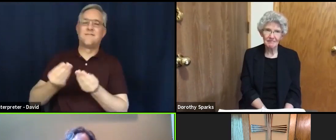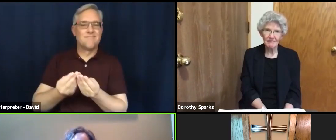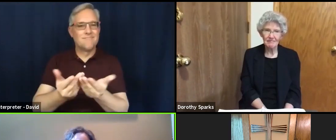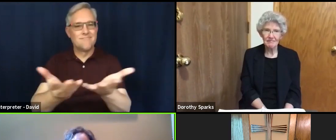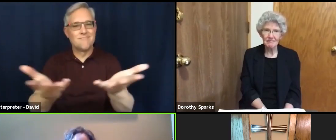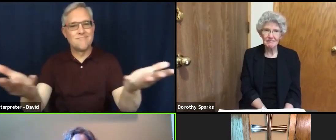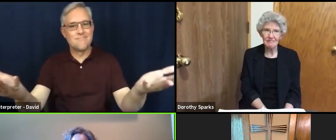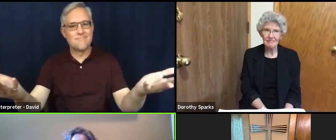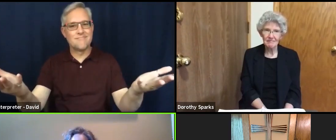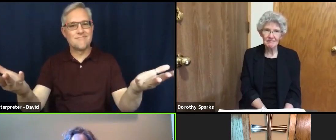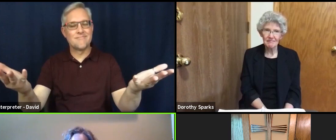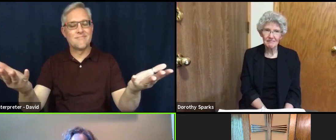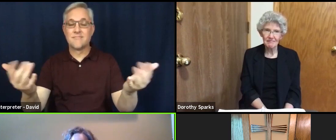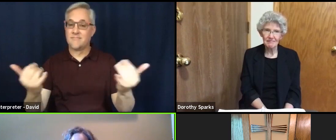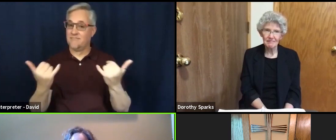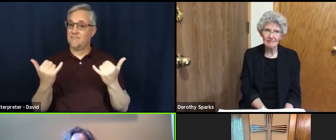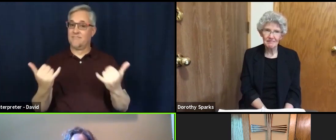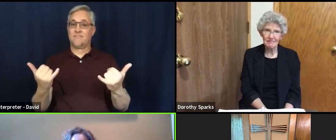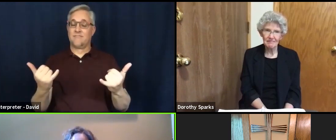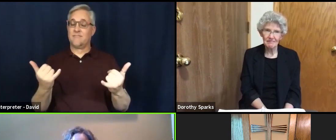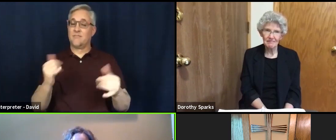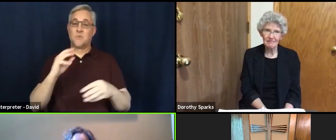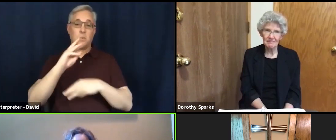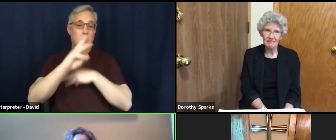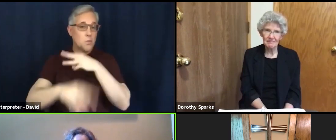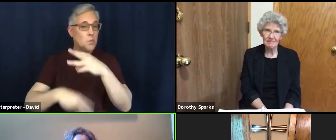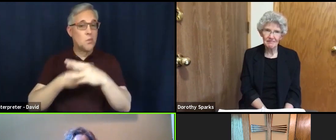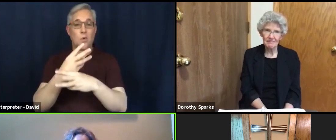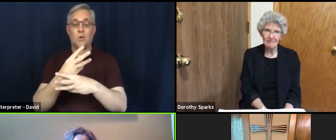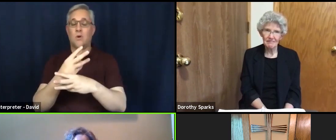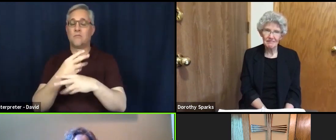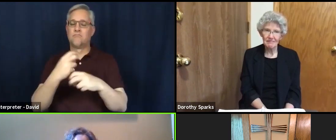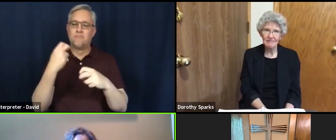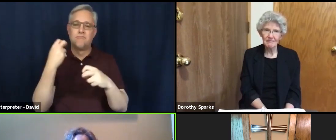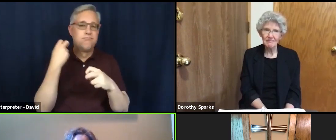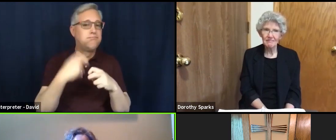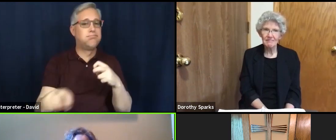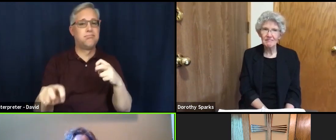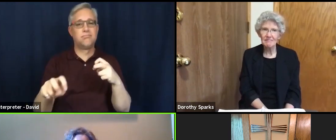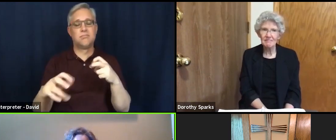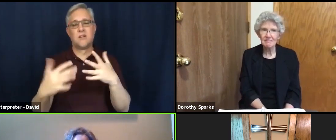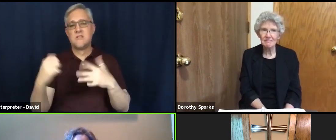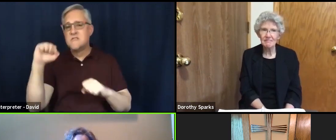these difficult and challenging days.